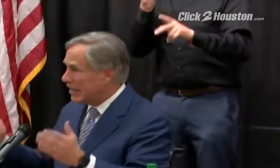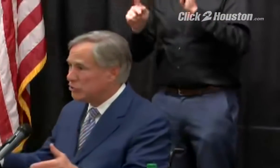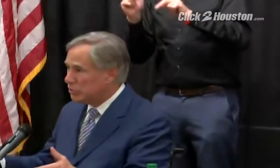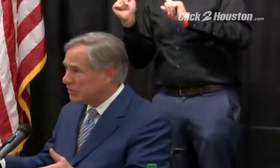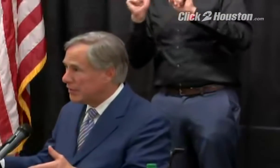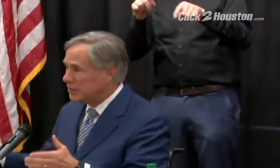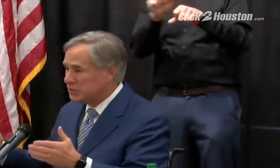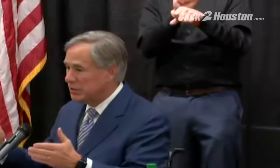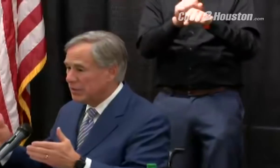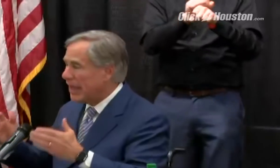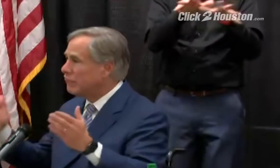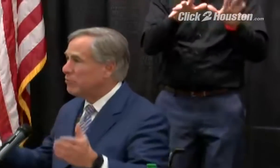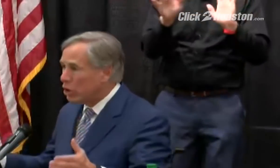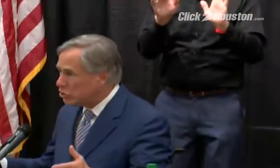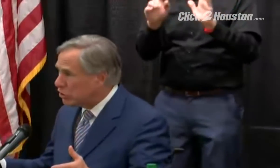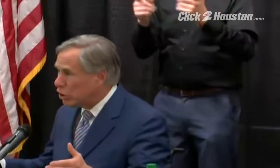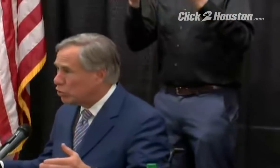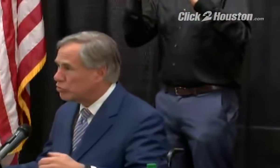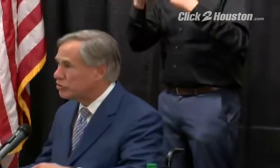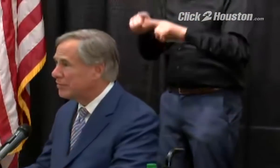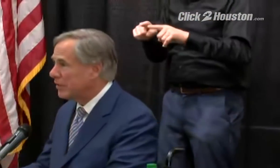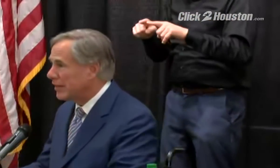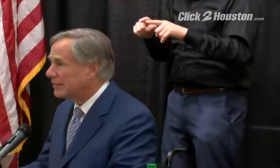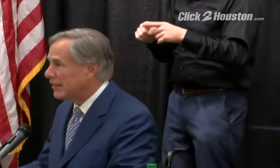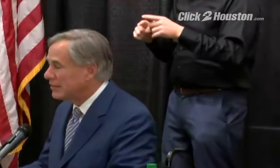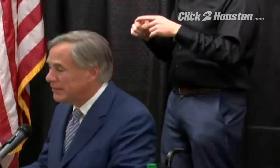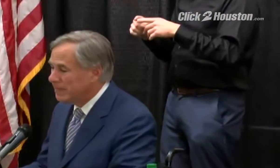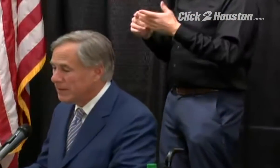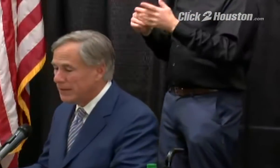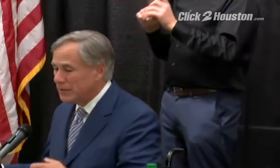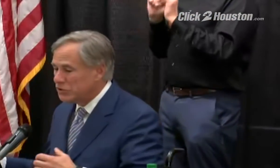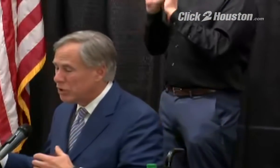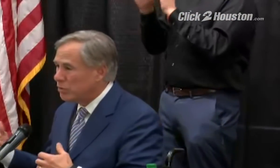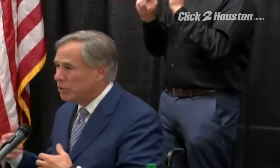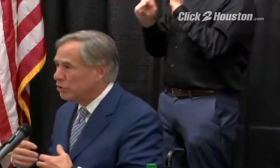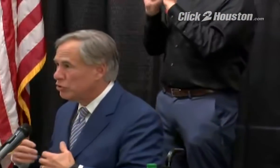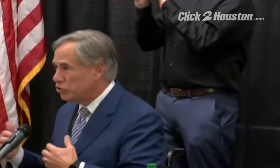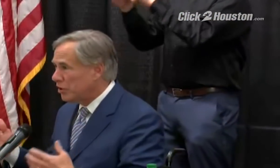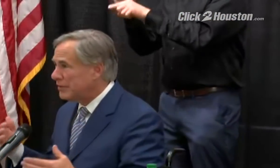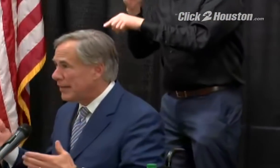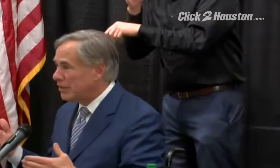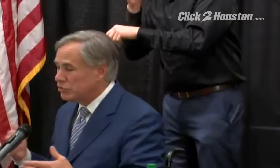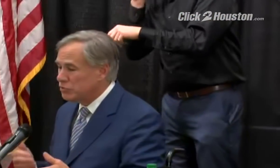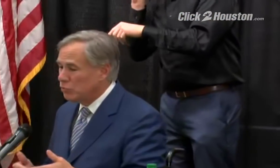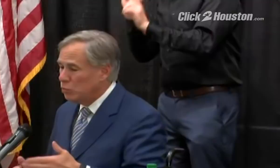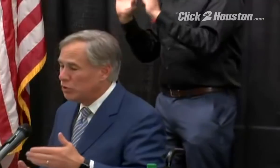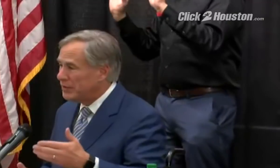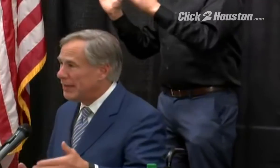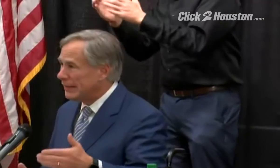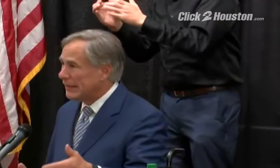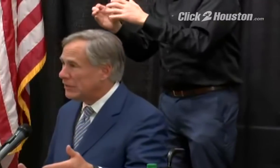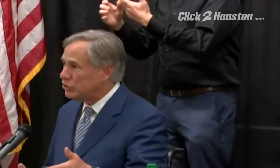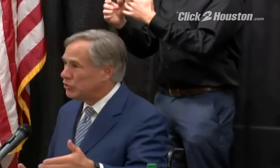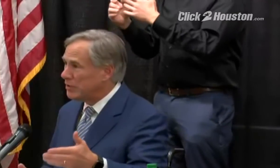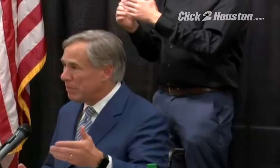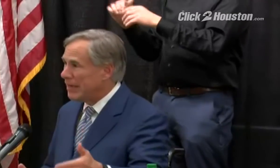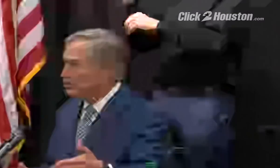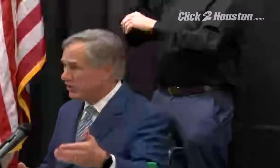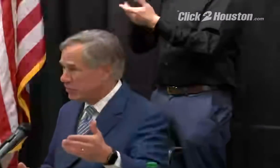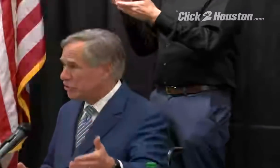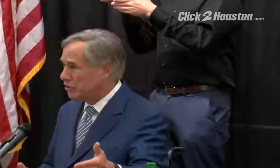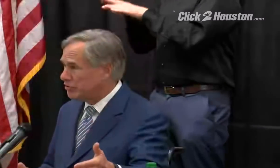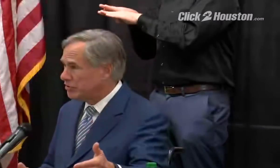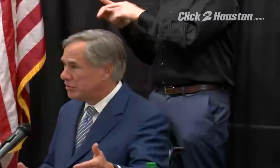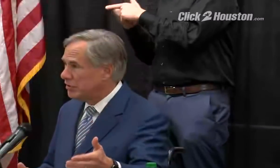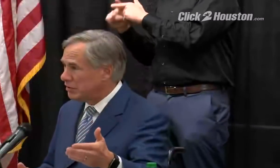or in casual settings, after bars close or something like that. And so shutdowns will not lead to the